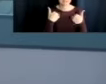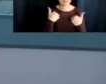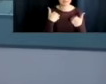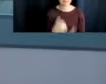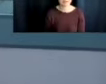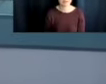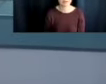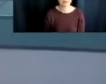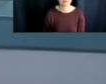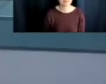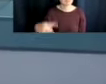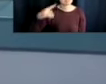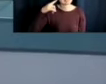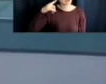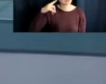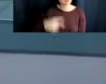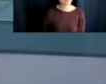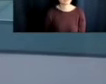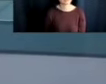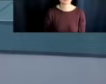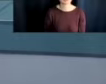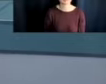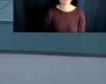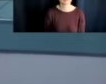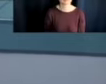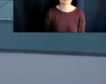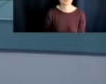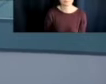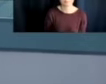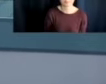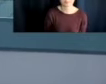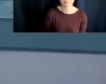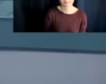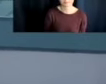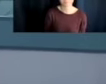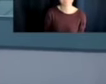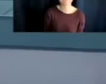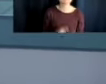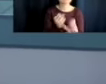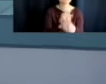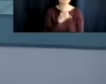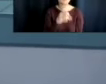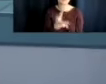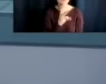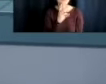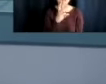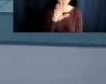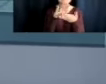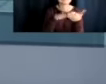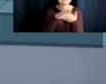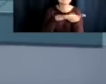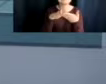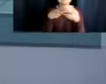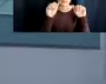ice or other things, they would make sure it's super clean and they use these special carts that get cleaned on a regular basis. So it's really